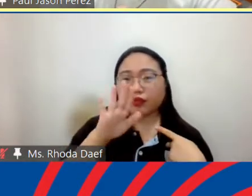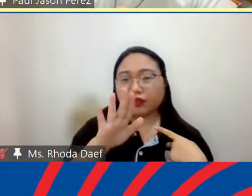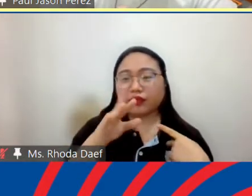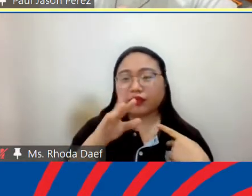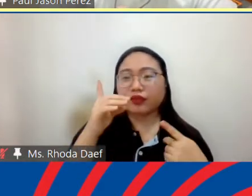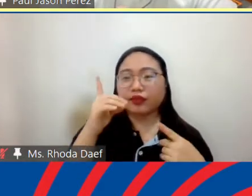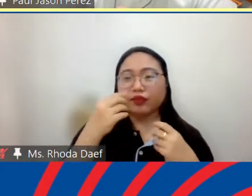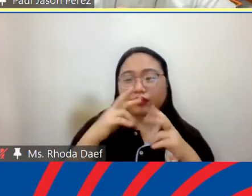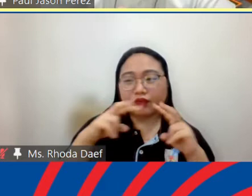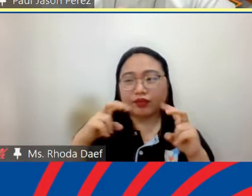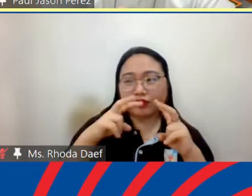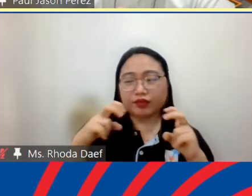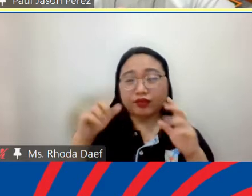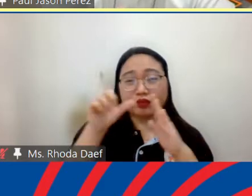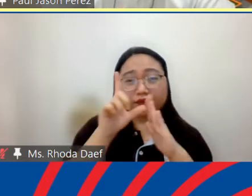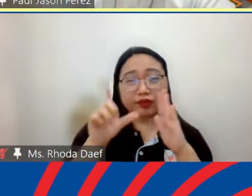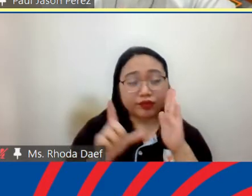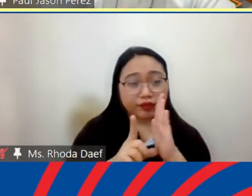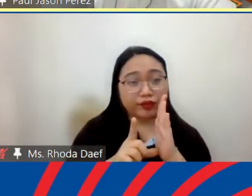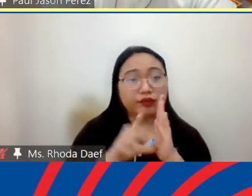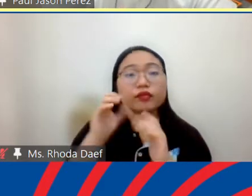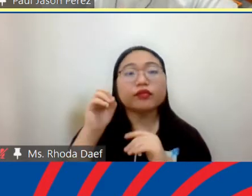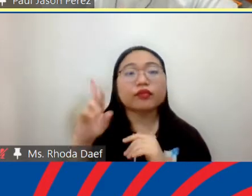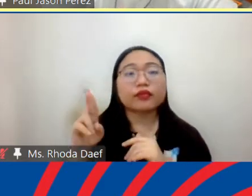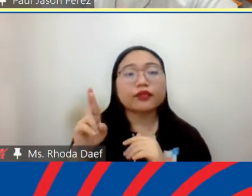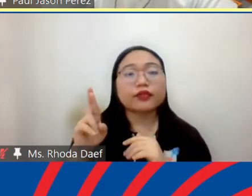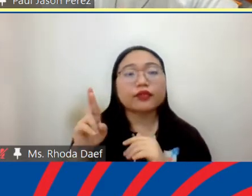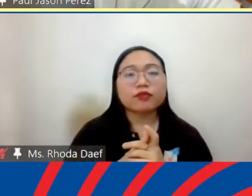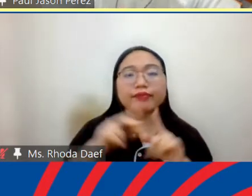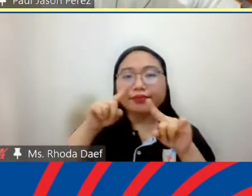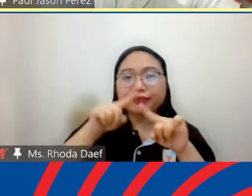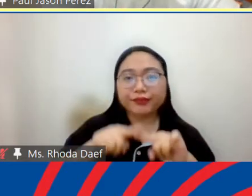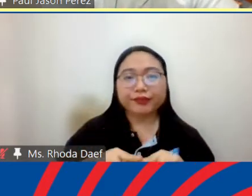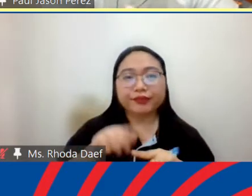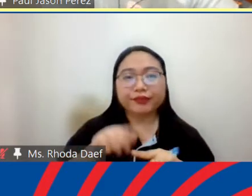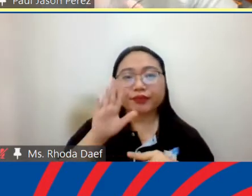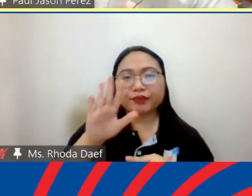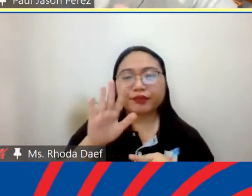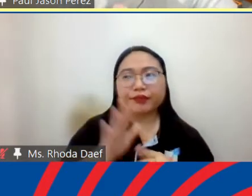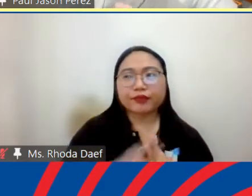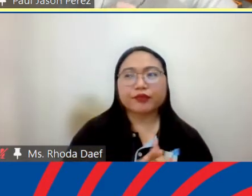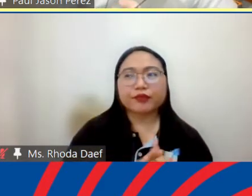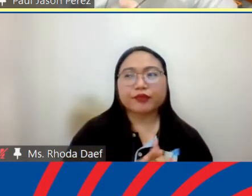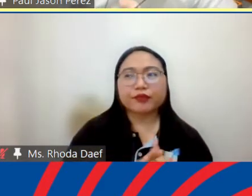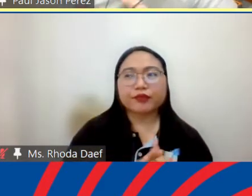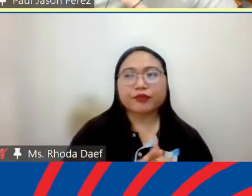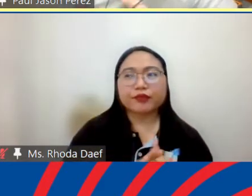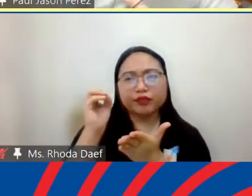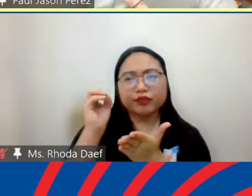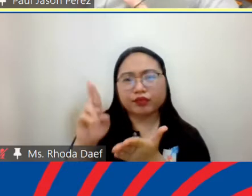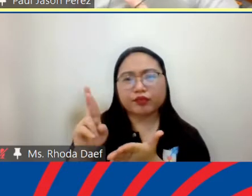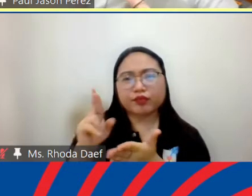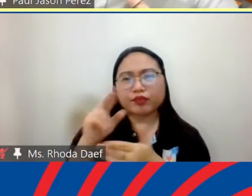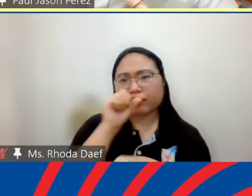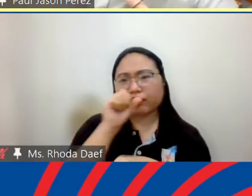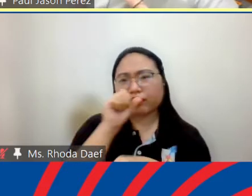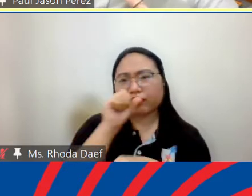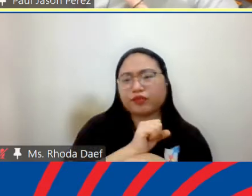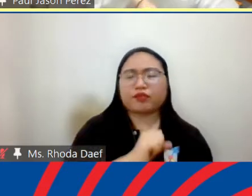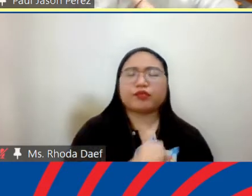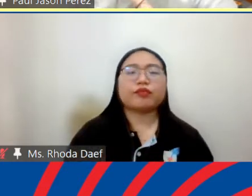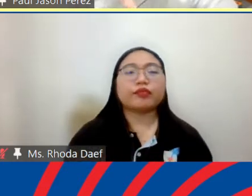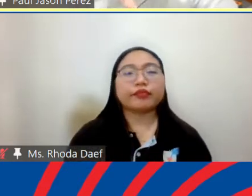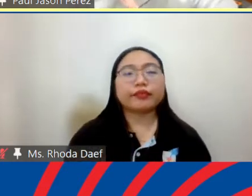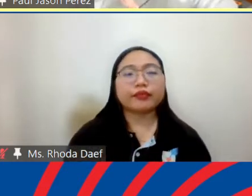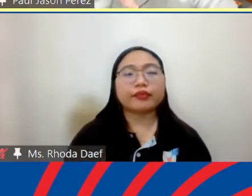research data policy, or it will also depend on your field. If you're a researcher in the medical sciences, meron